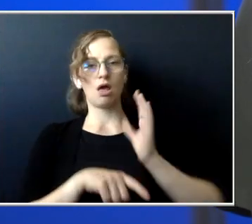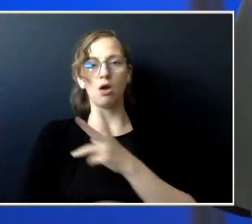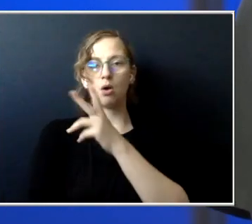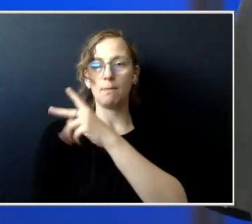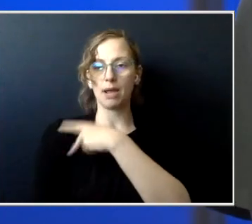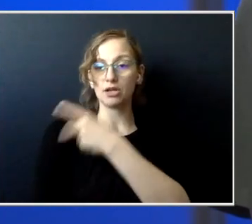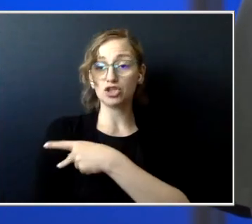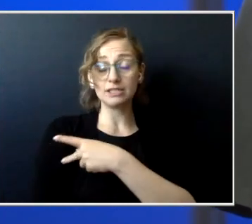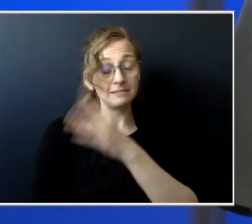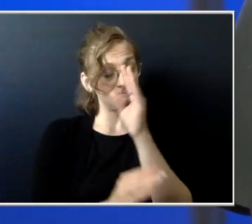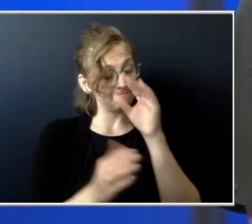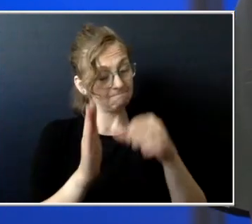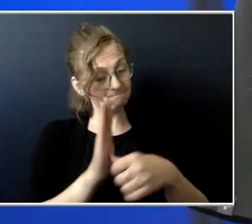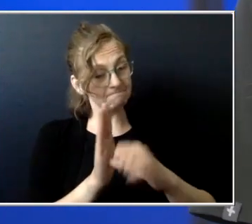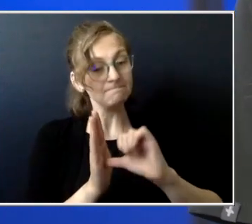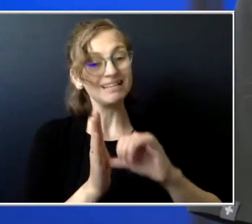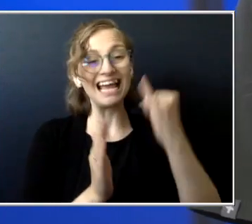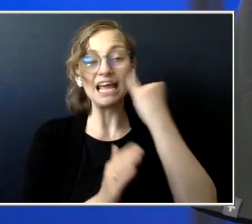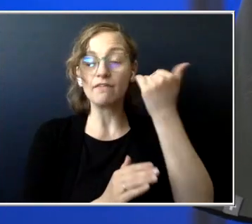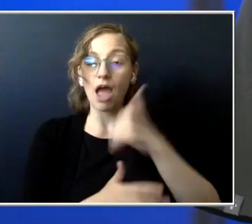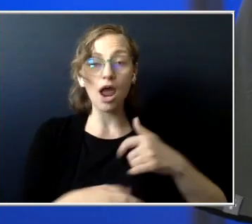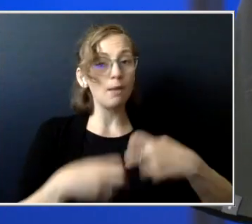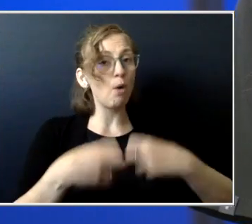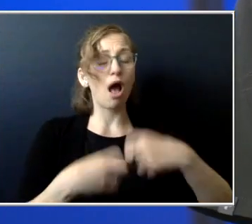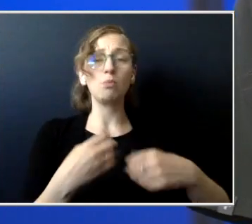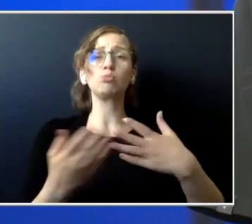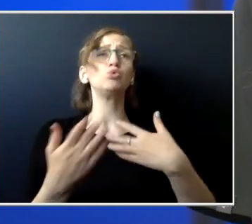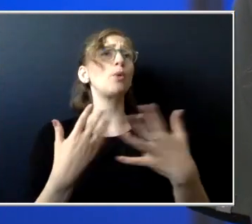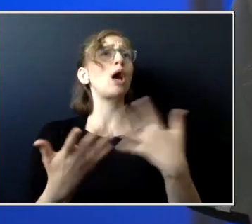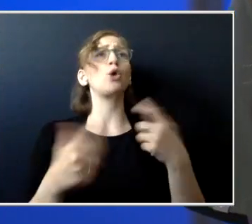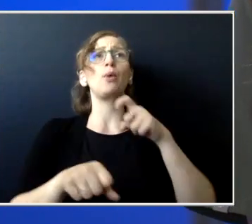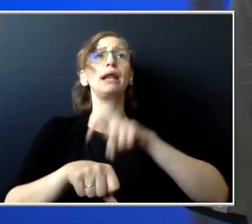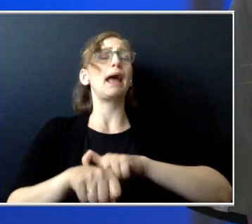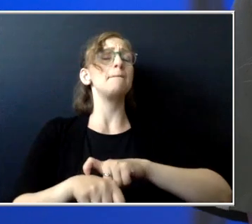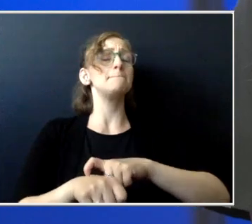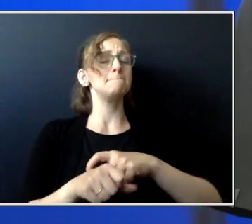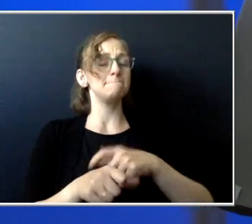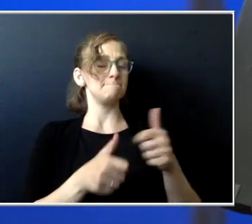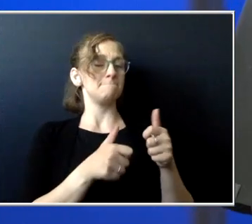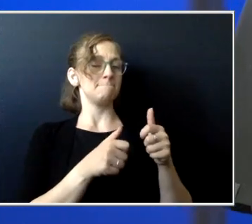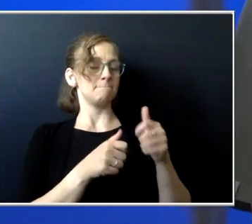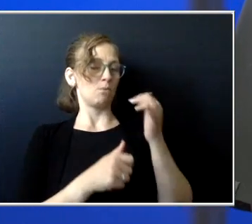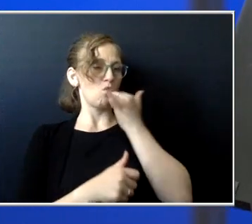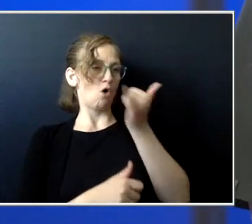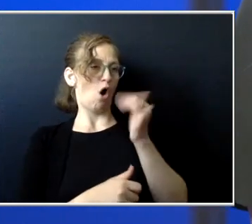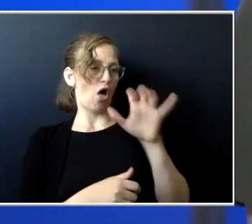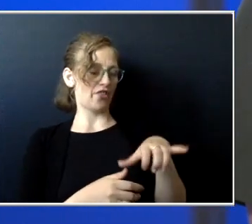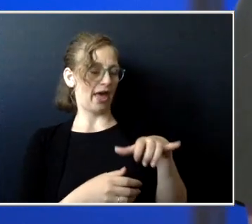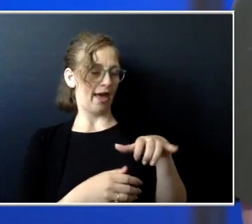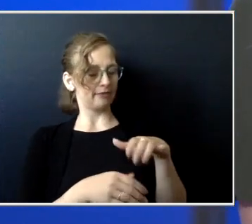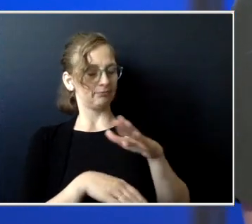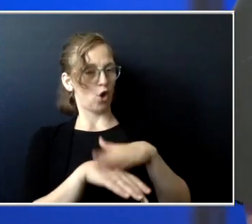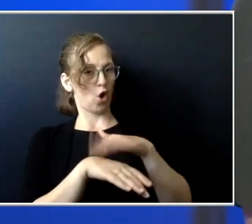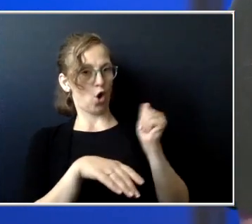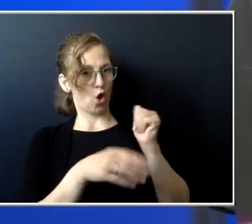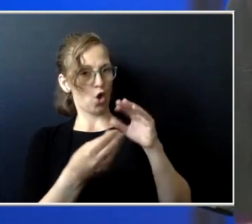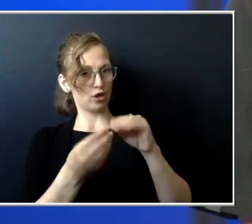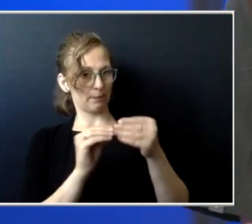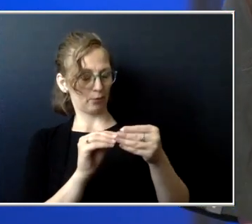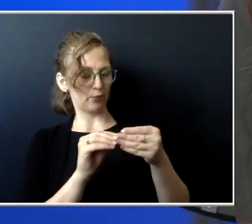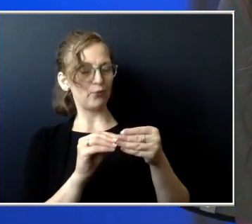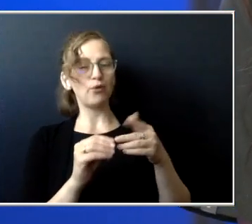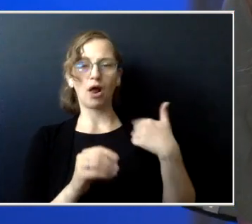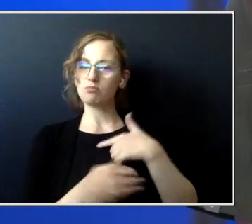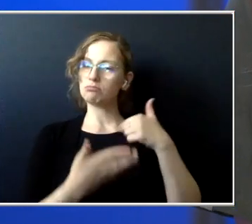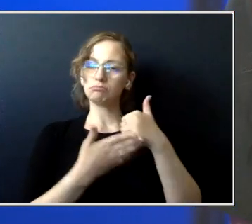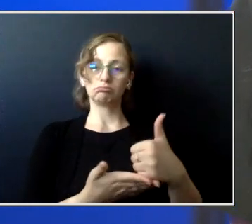to page that number, and we can troubleshoot and help you out with that. And then just basic needs during the day, if